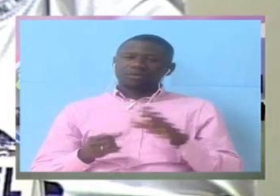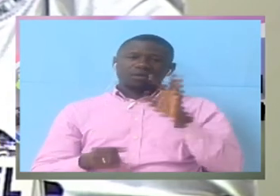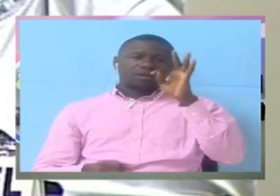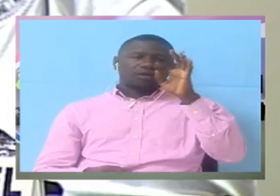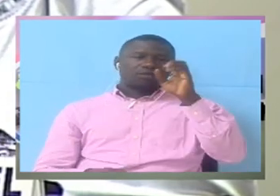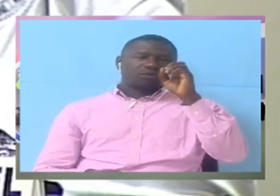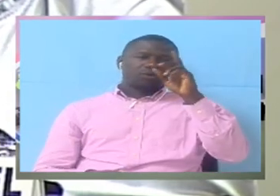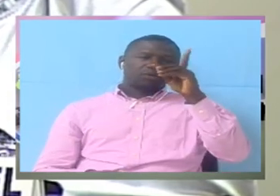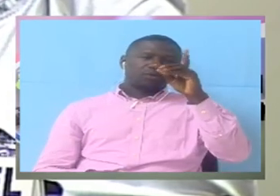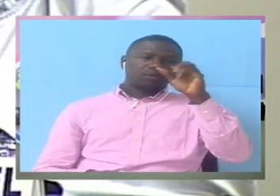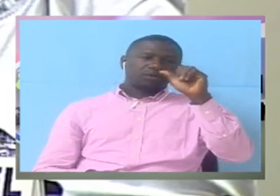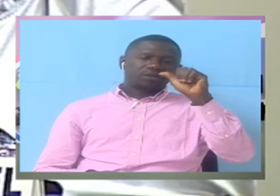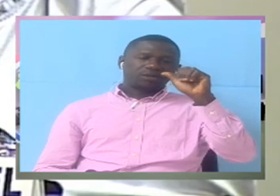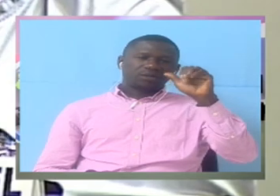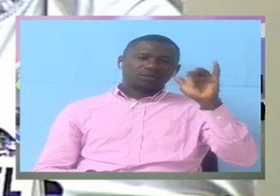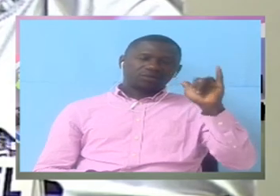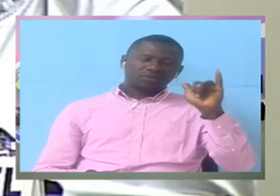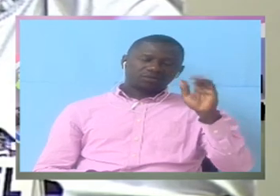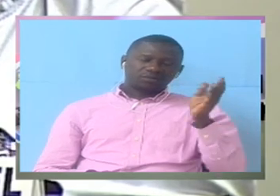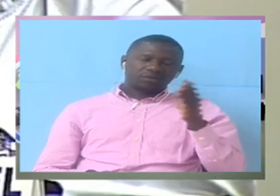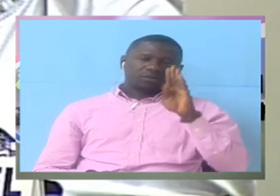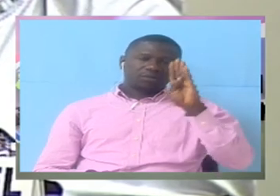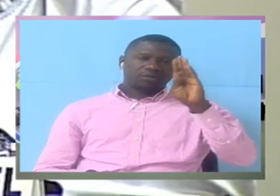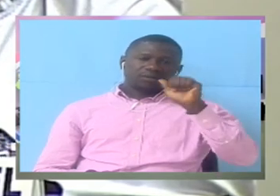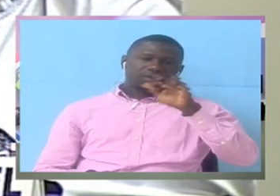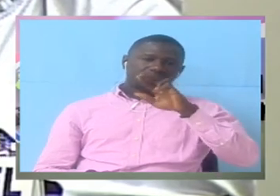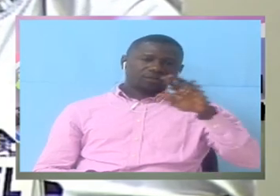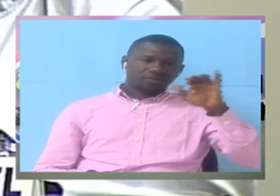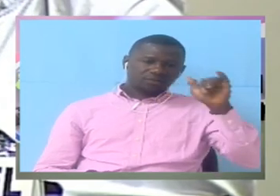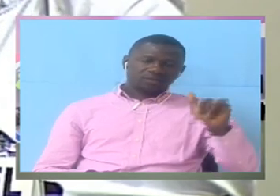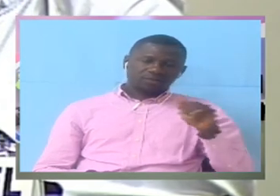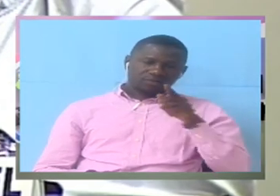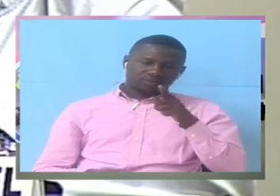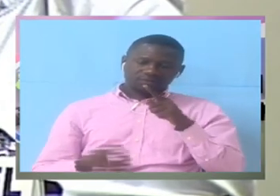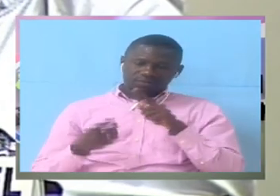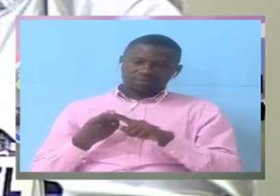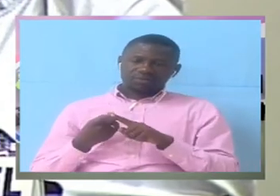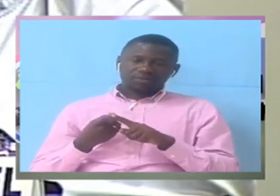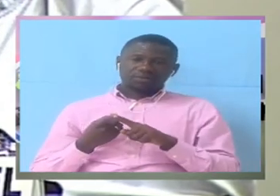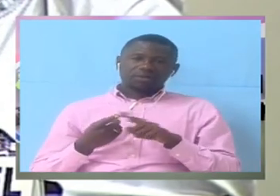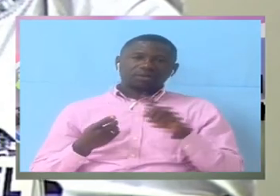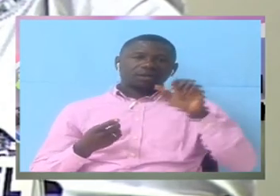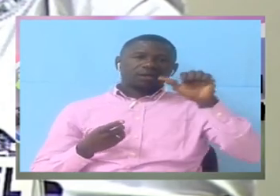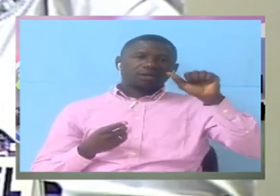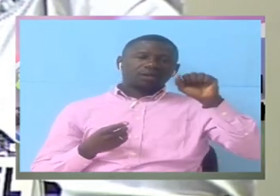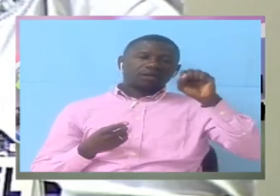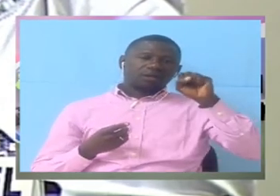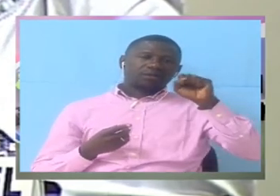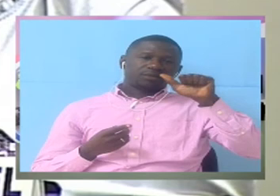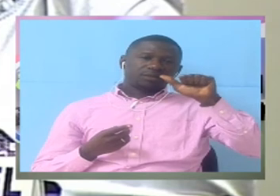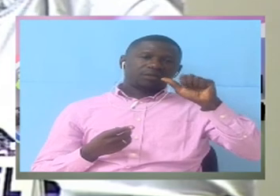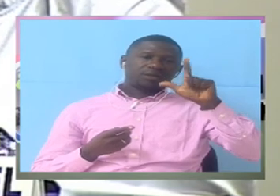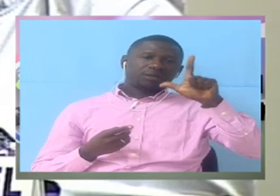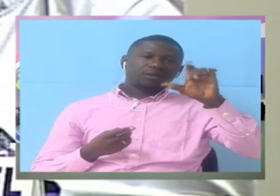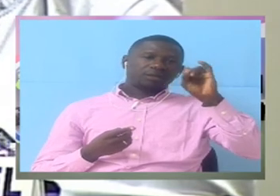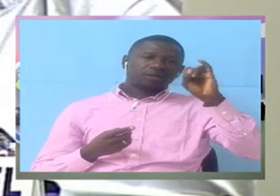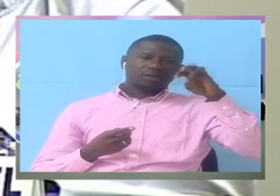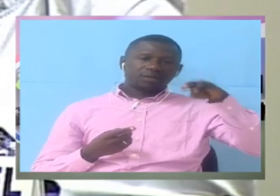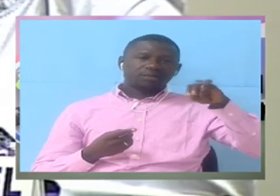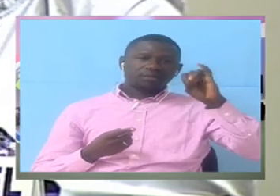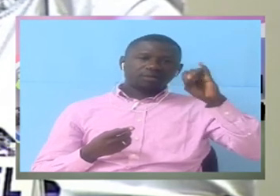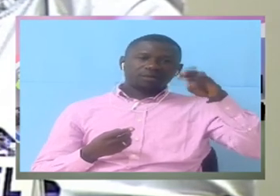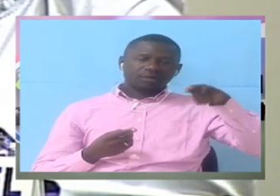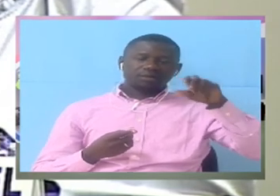Odebari. You mentioned that, correct? Yes. Salmina Drame. Salmina Drame. Mm-hmm. Yes.